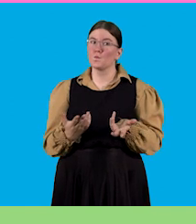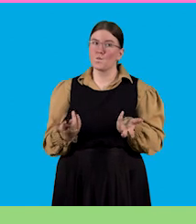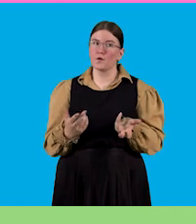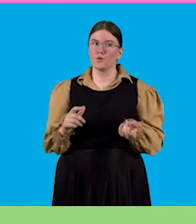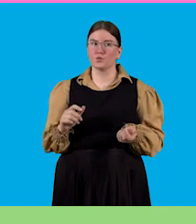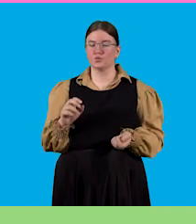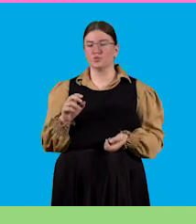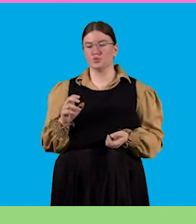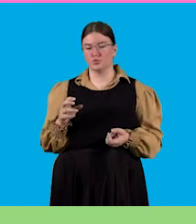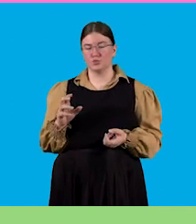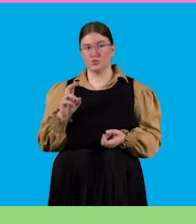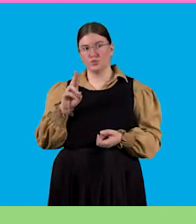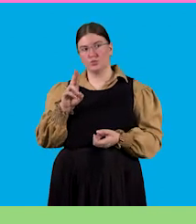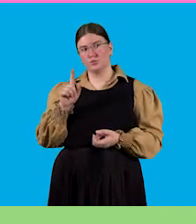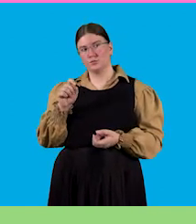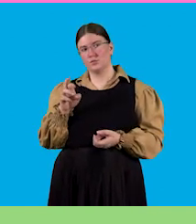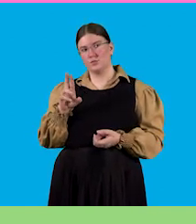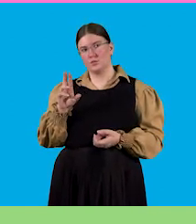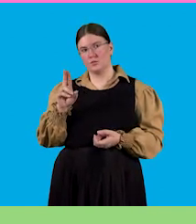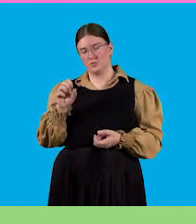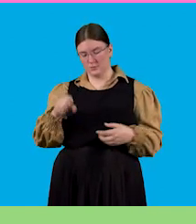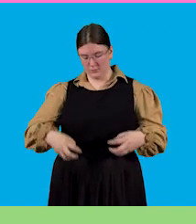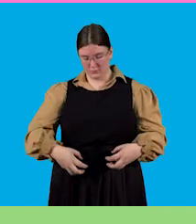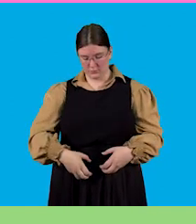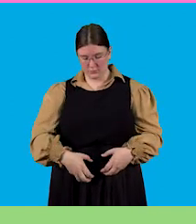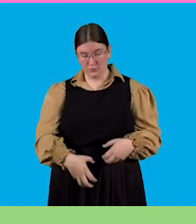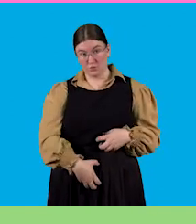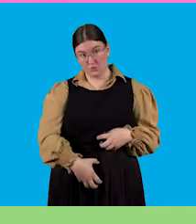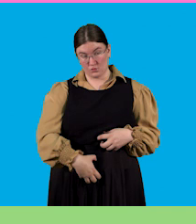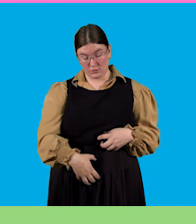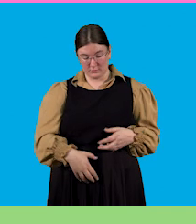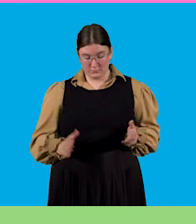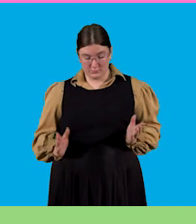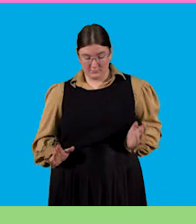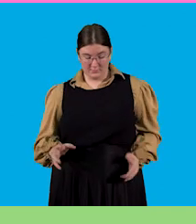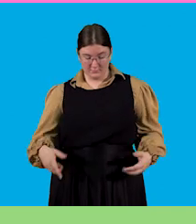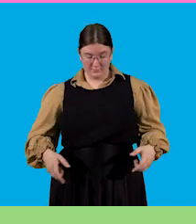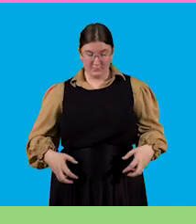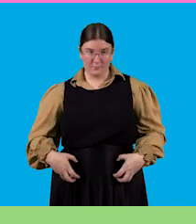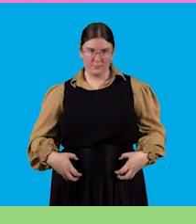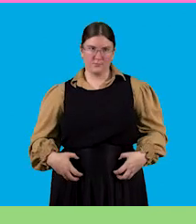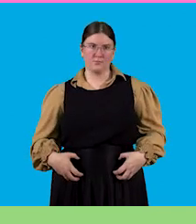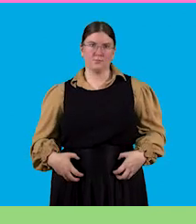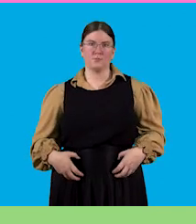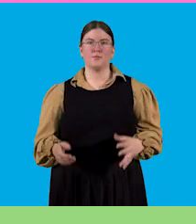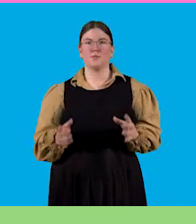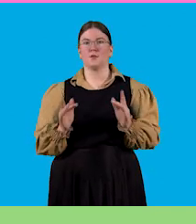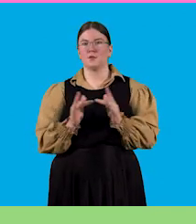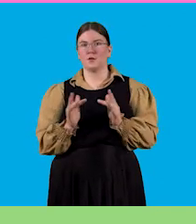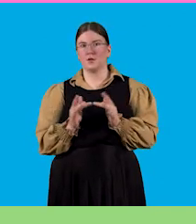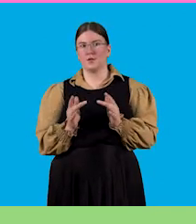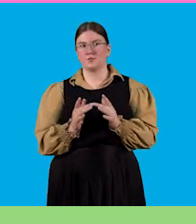side of the uterus and connects it to the ovaries. So we have cervix and fallopian